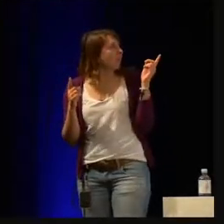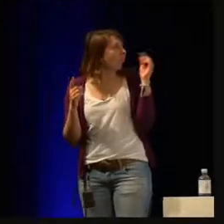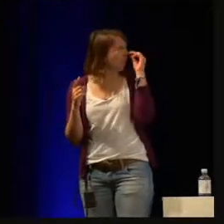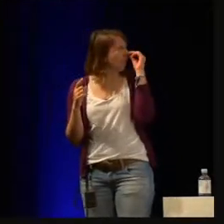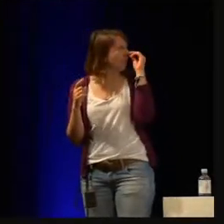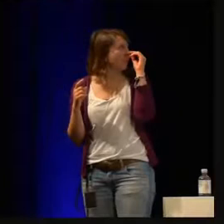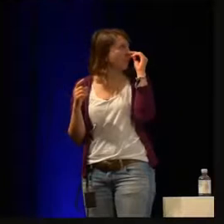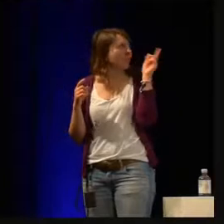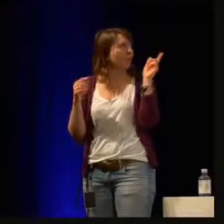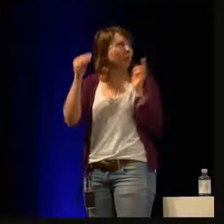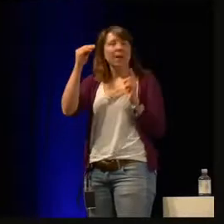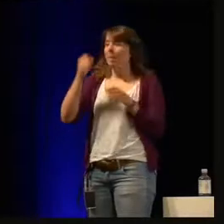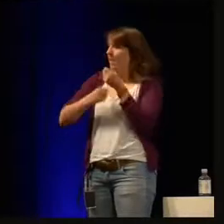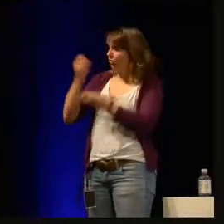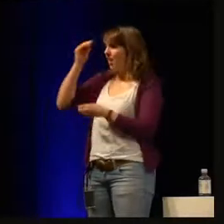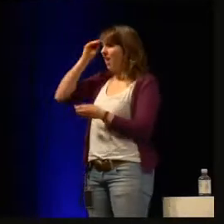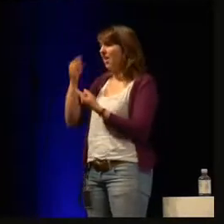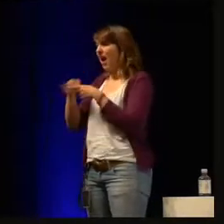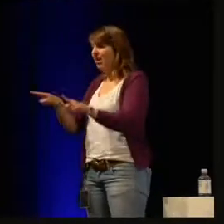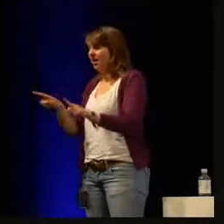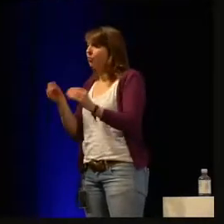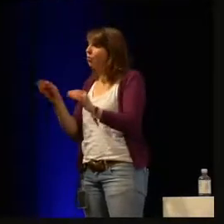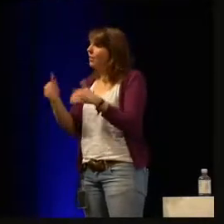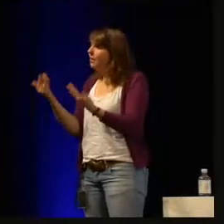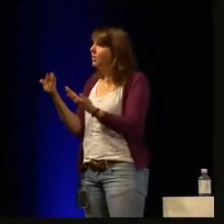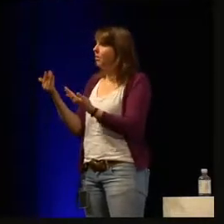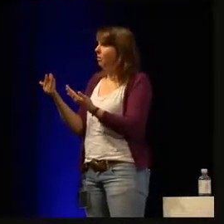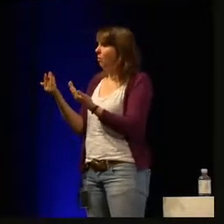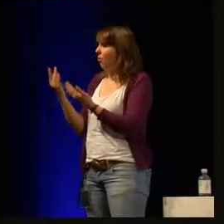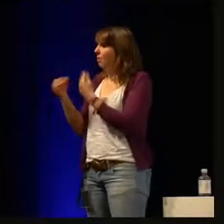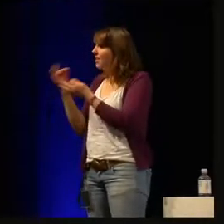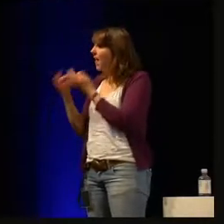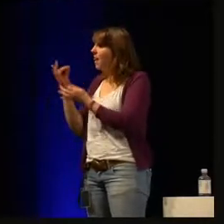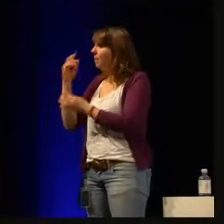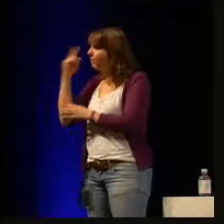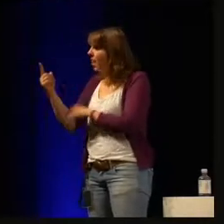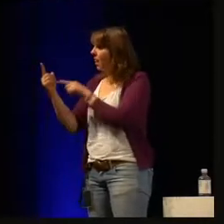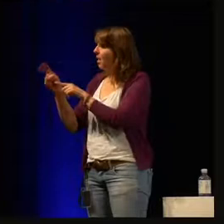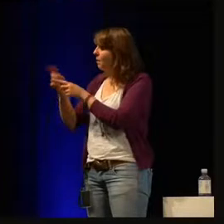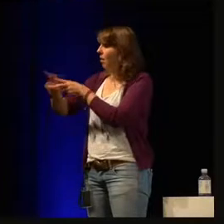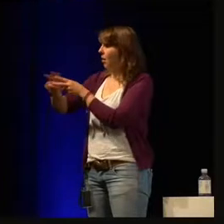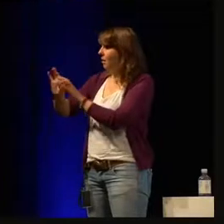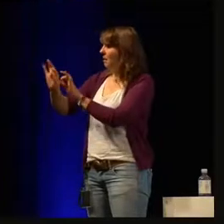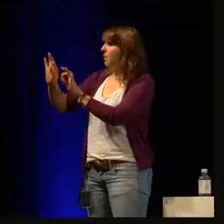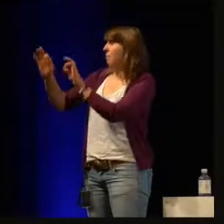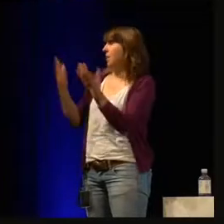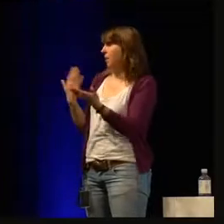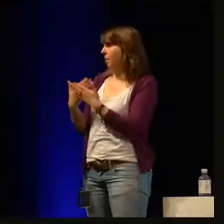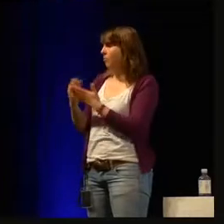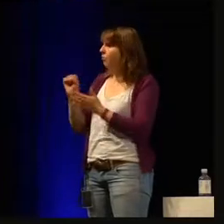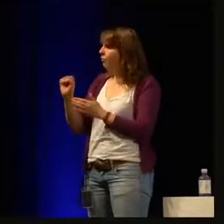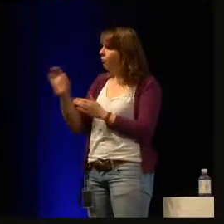message. And machine learning is a different system of predicting. It's an iterative system,